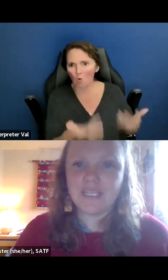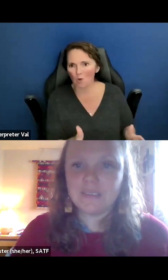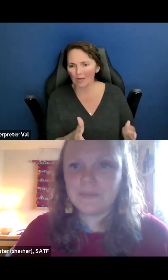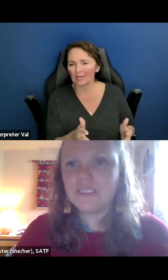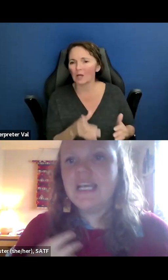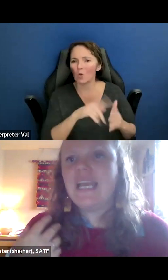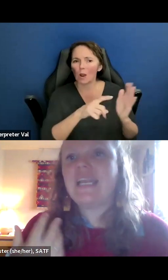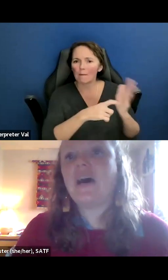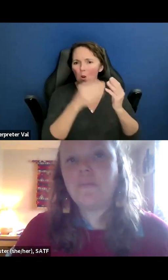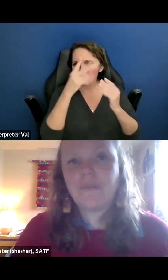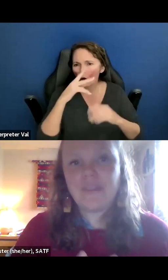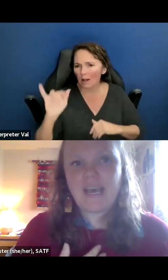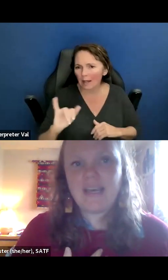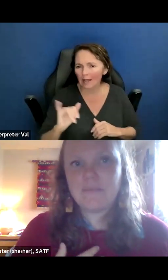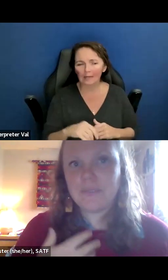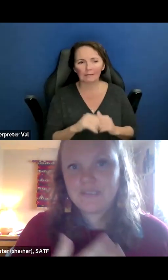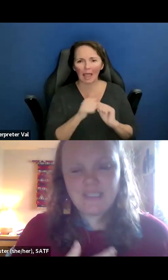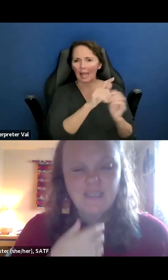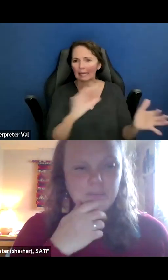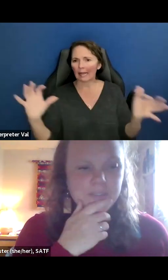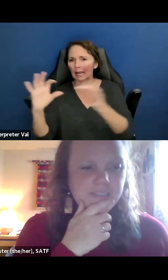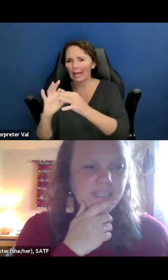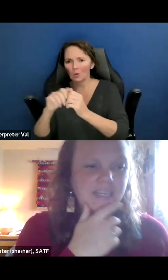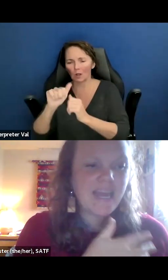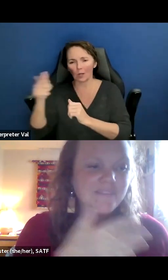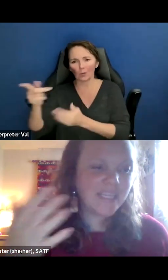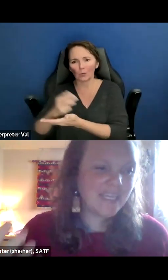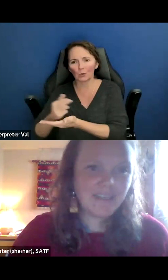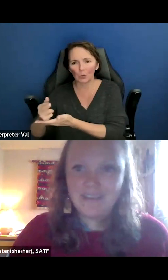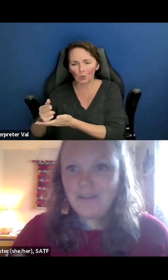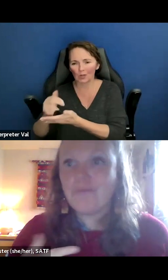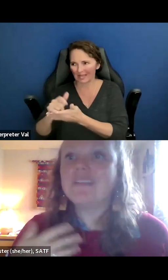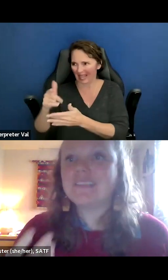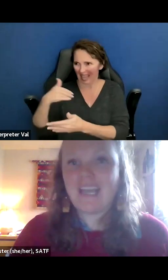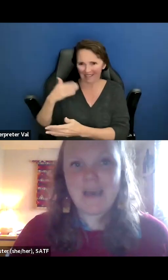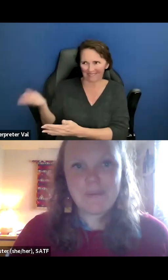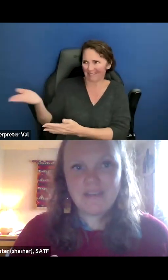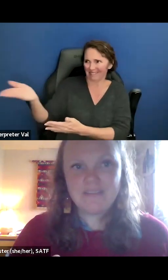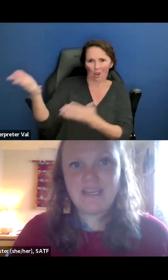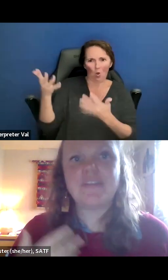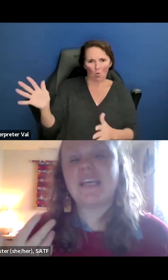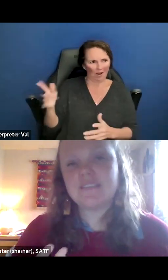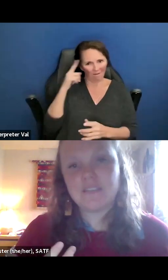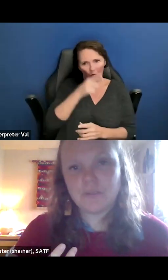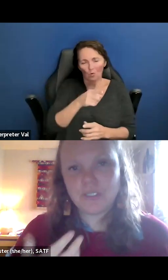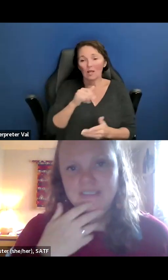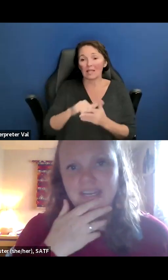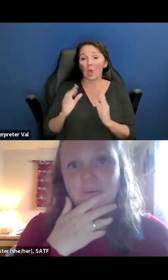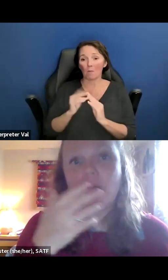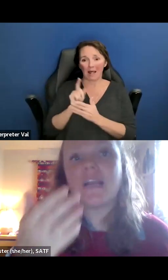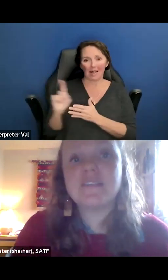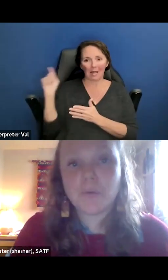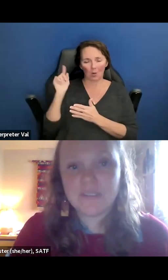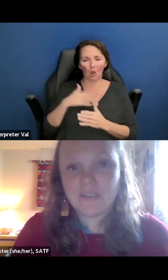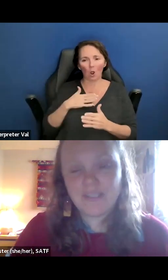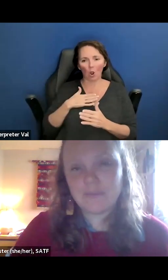and be available and help that person, that young person, navigate what's going to happen now that that disclosure is there?